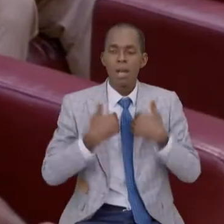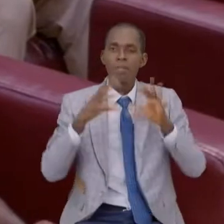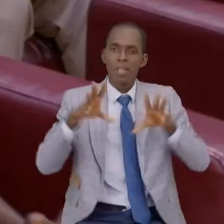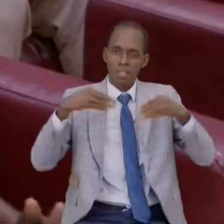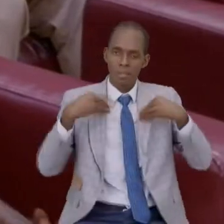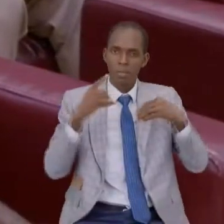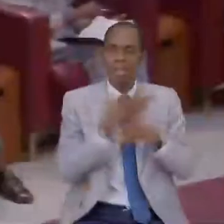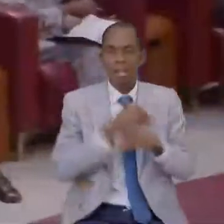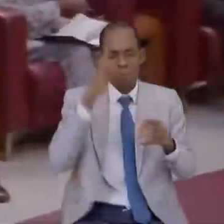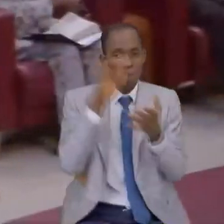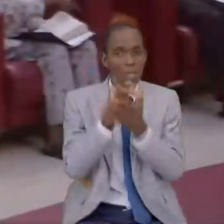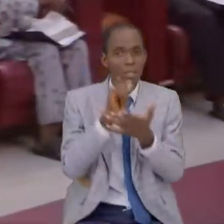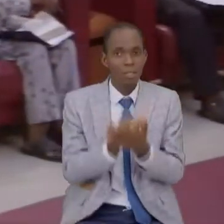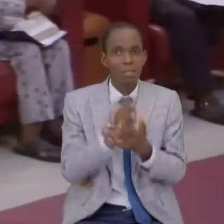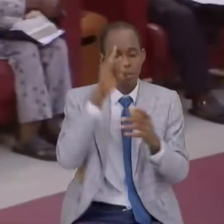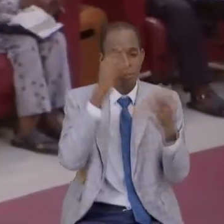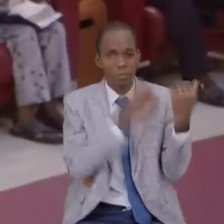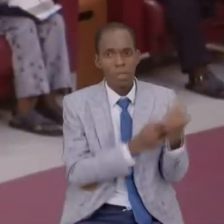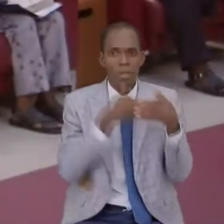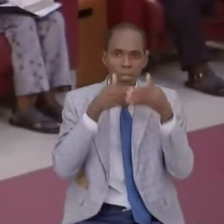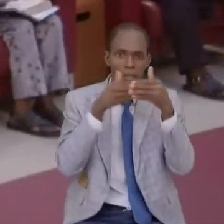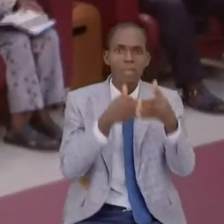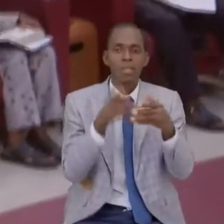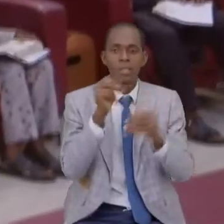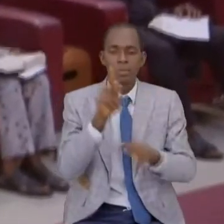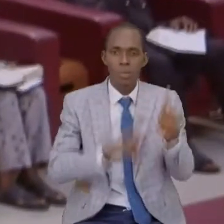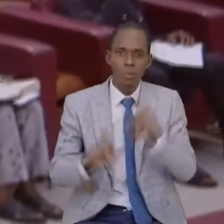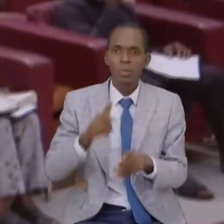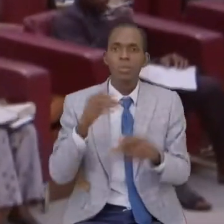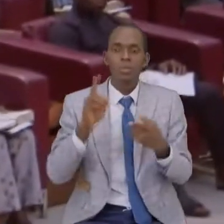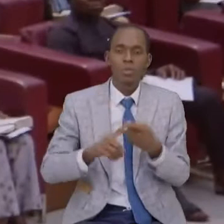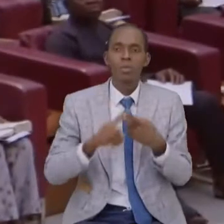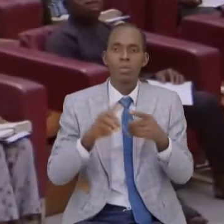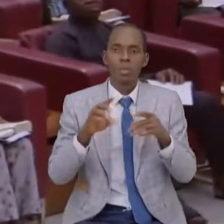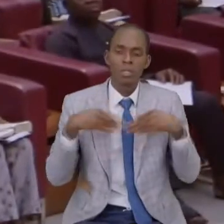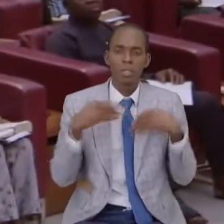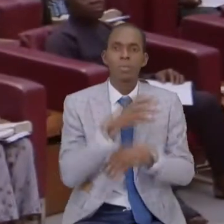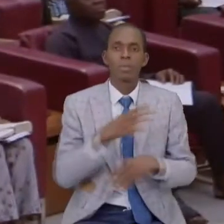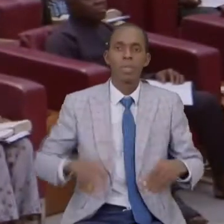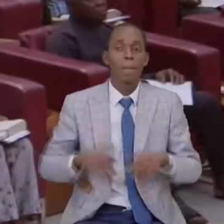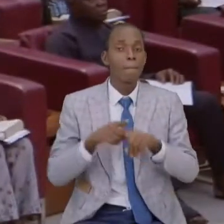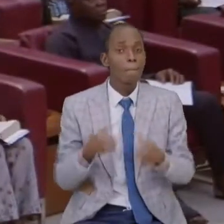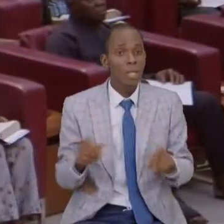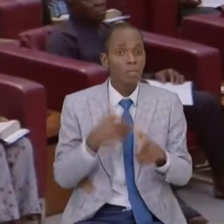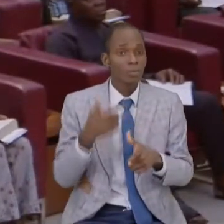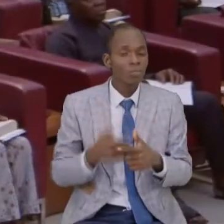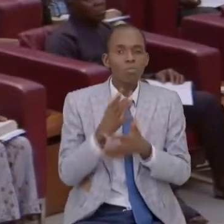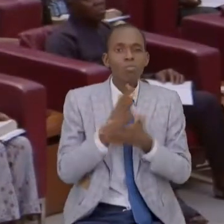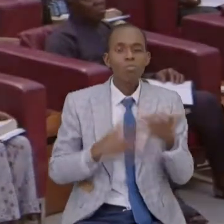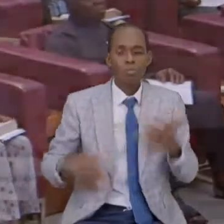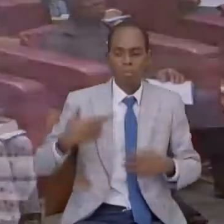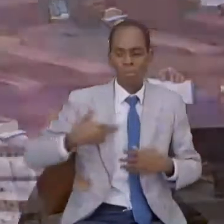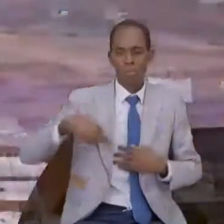believed, and that faith led them to salvation in Christ. But then Some religious